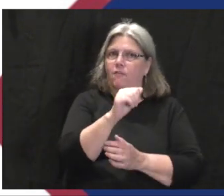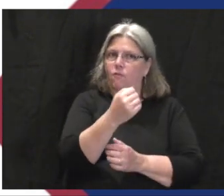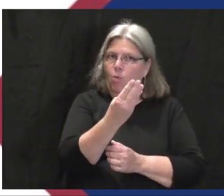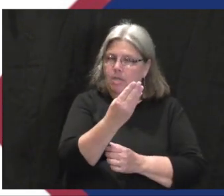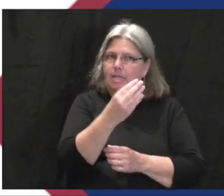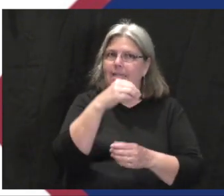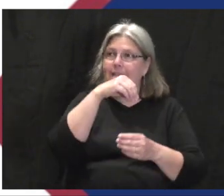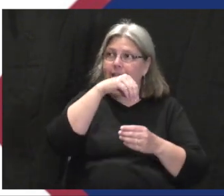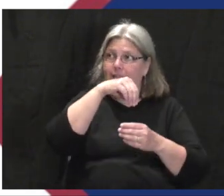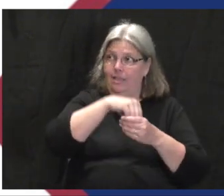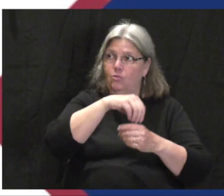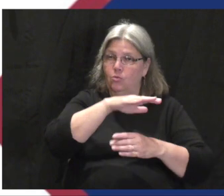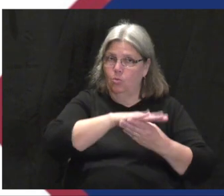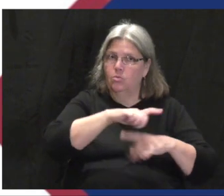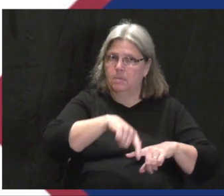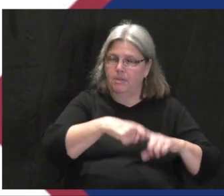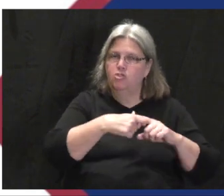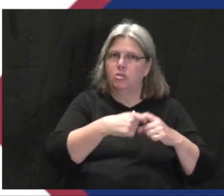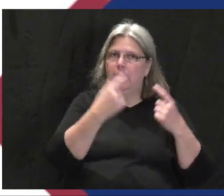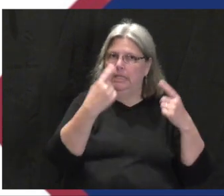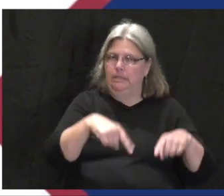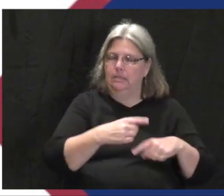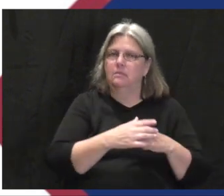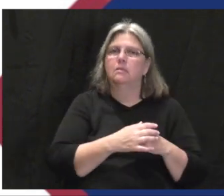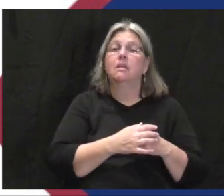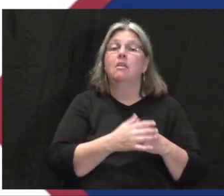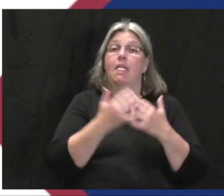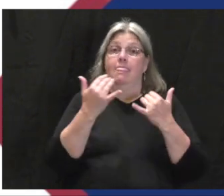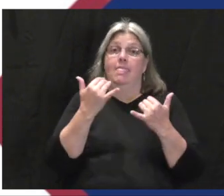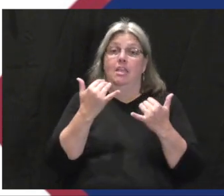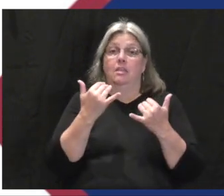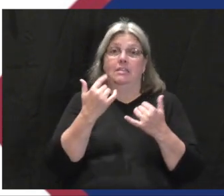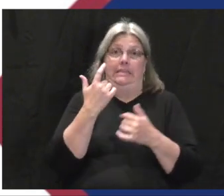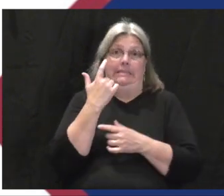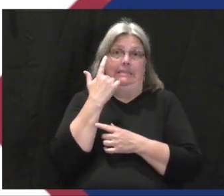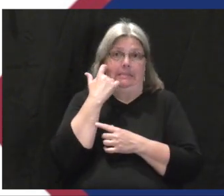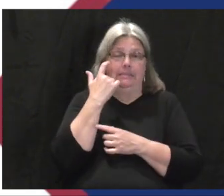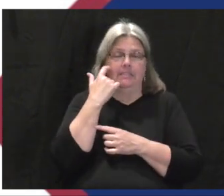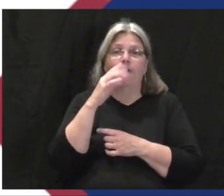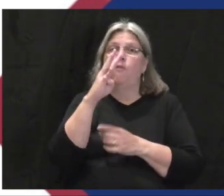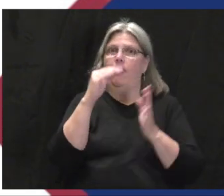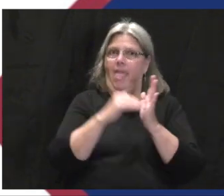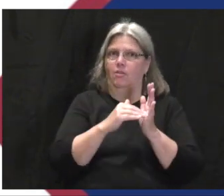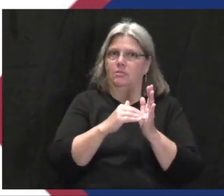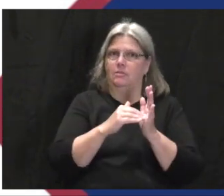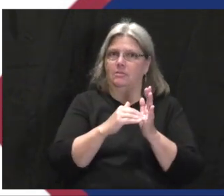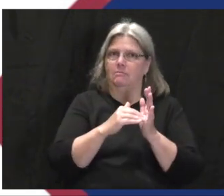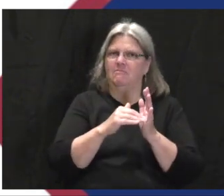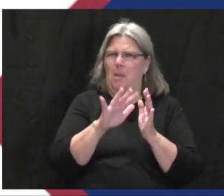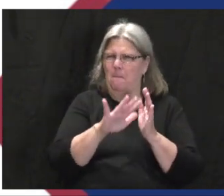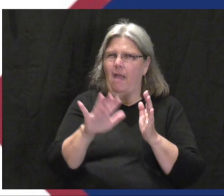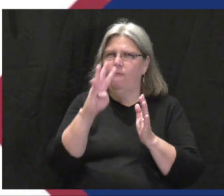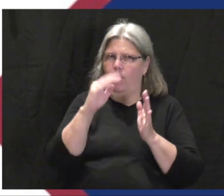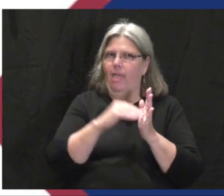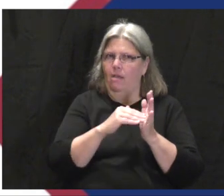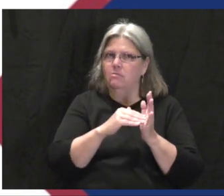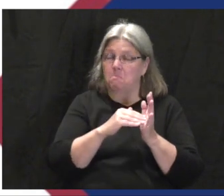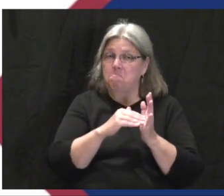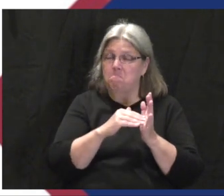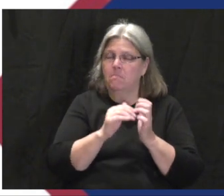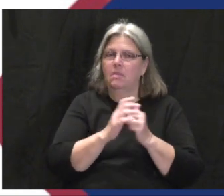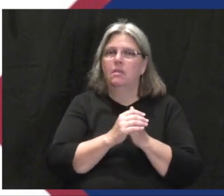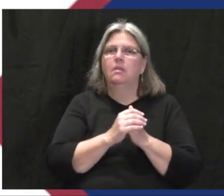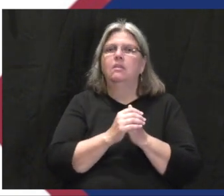suspension incidents. This year we had 4,000, right at 4,000. So